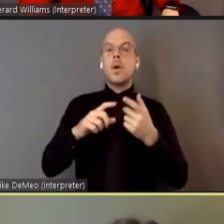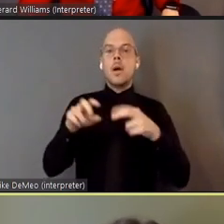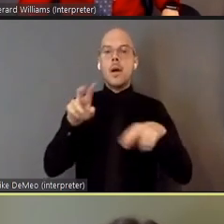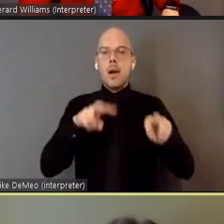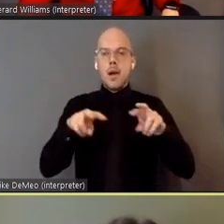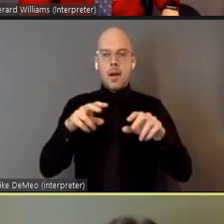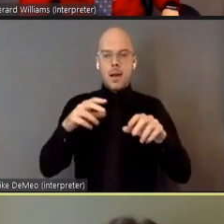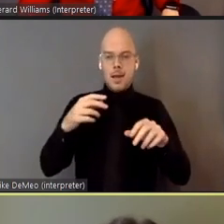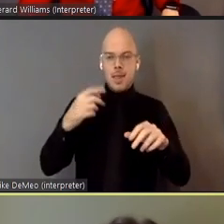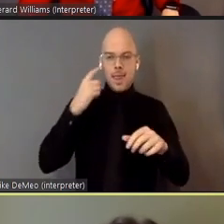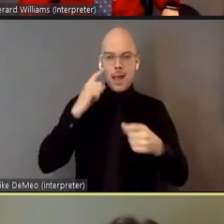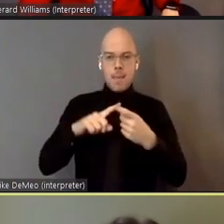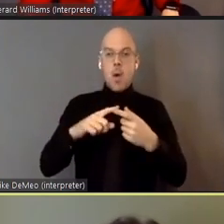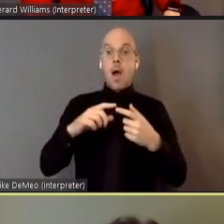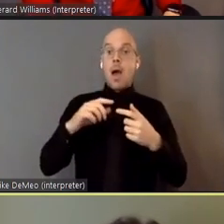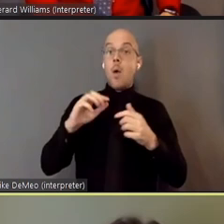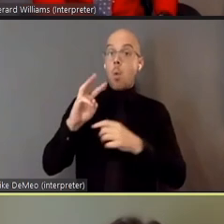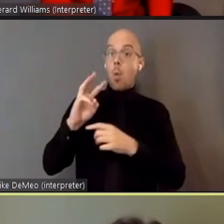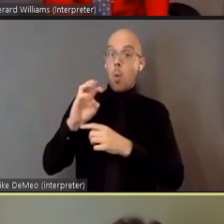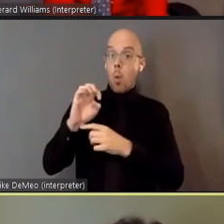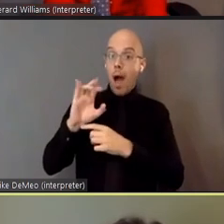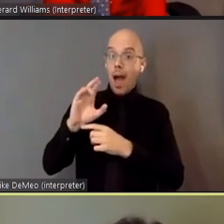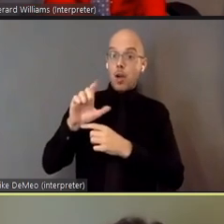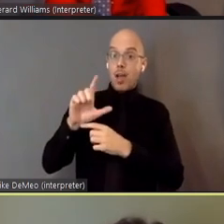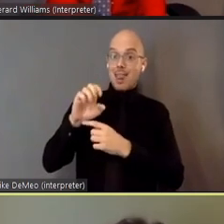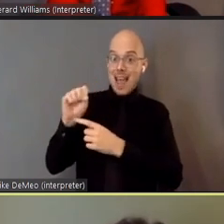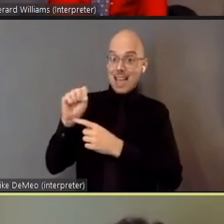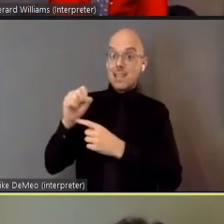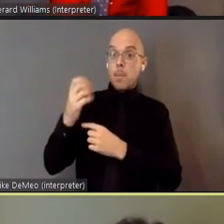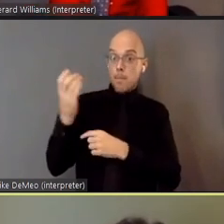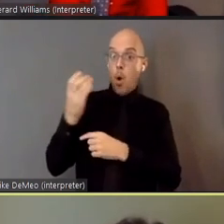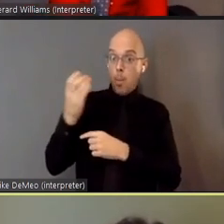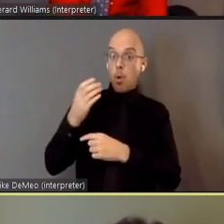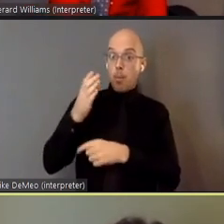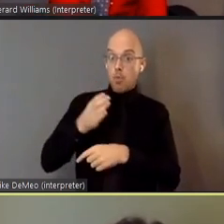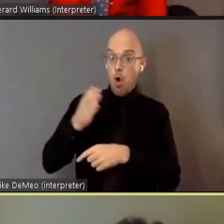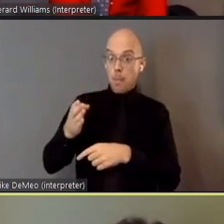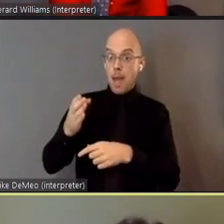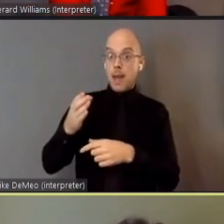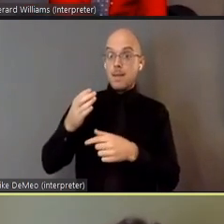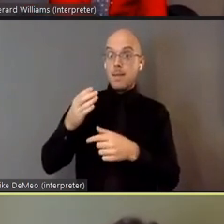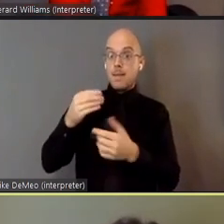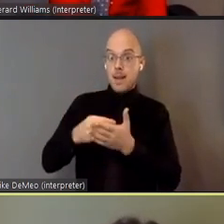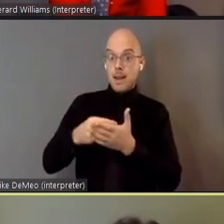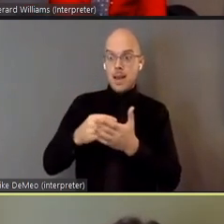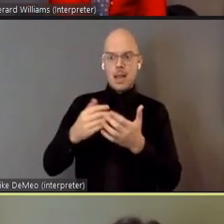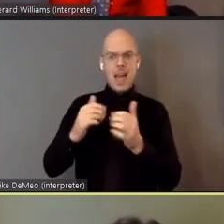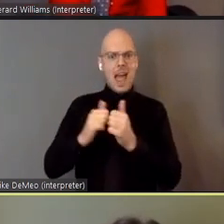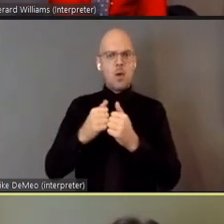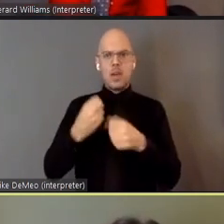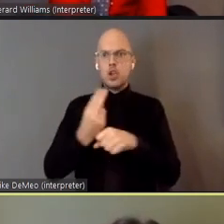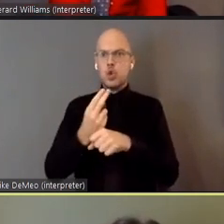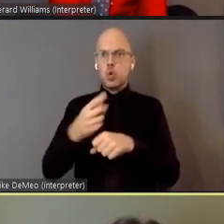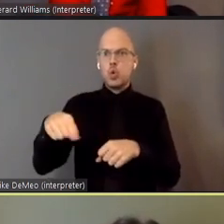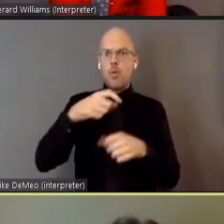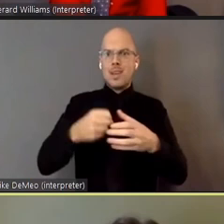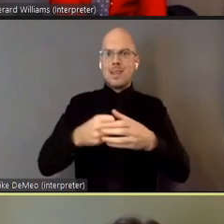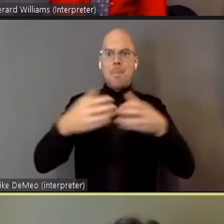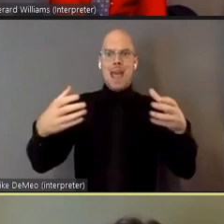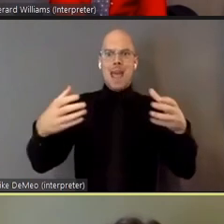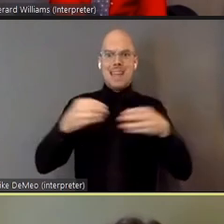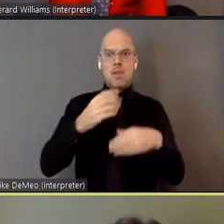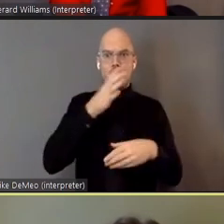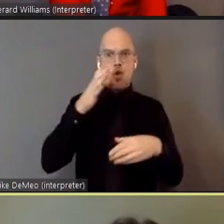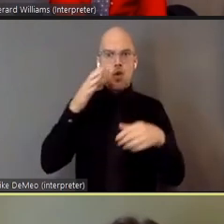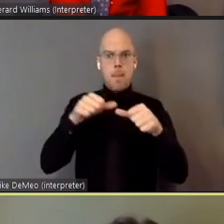wireless mobile broadband funding into rural America for 5G. And so